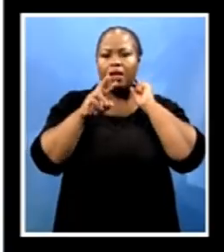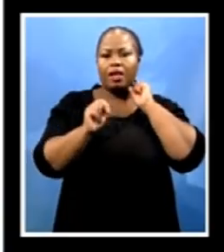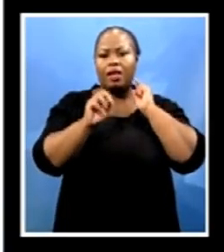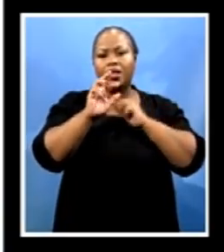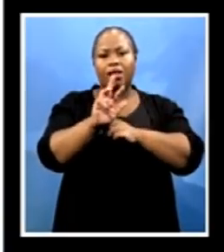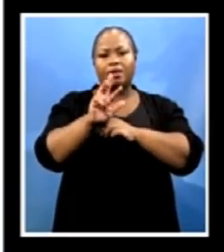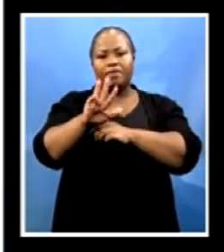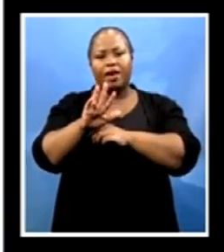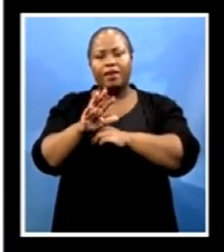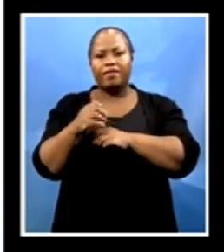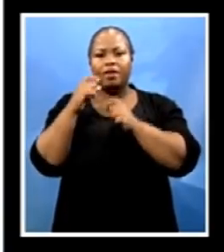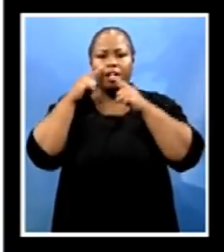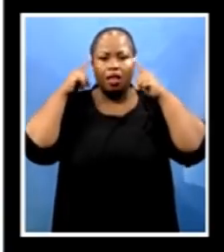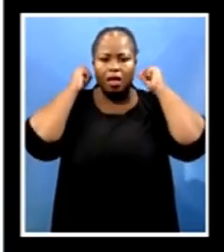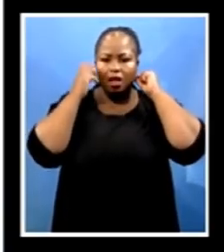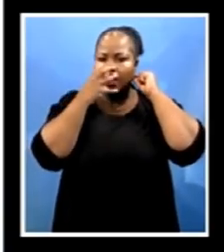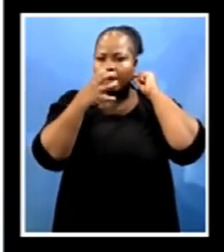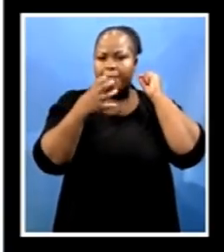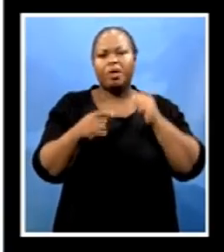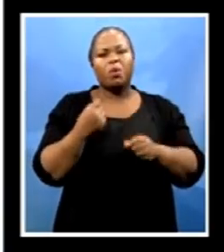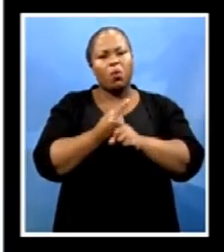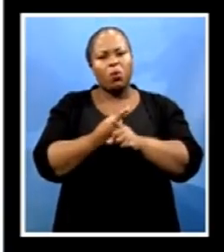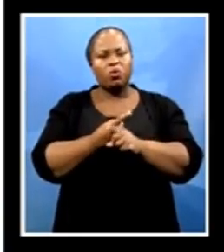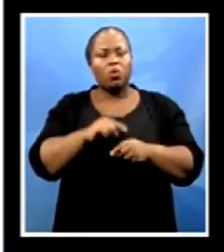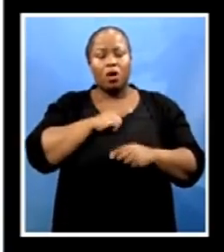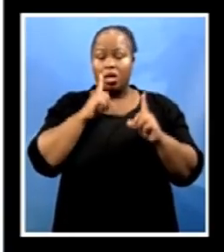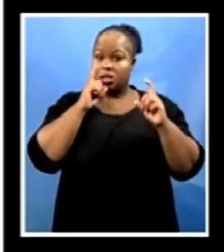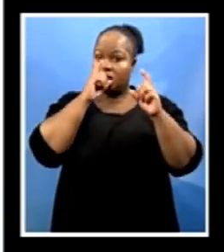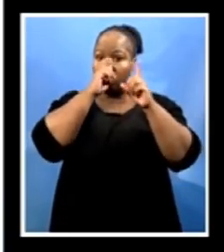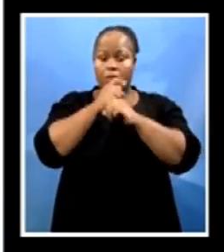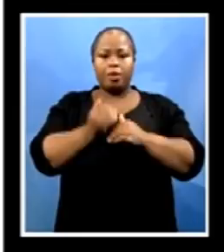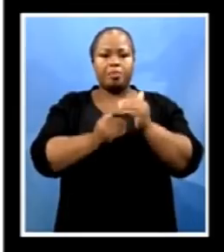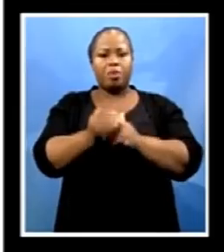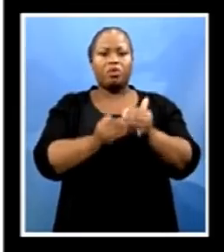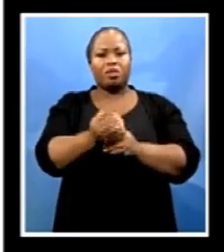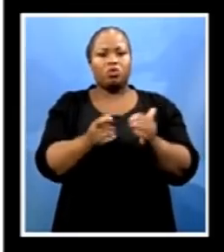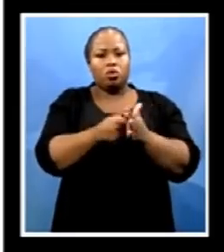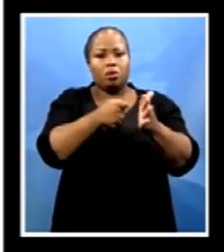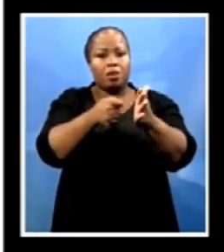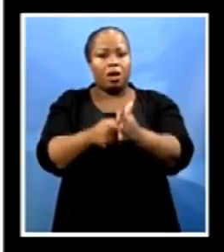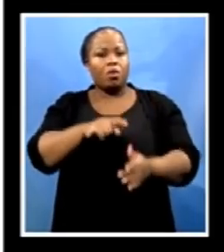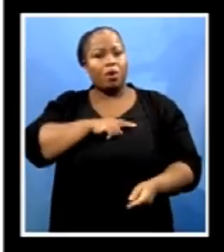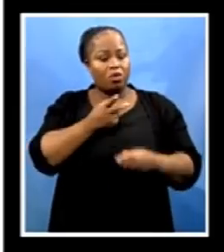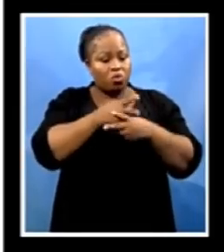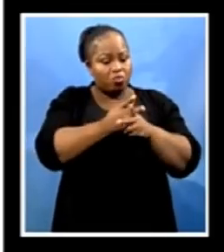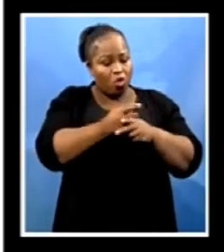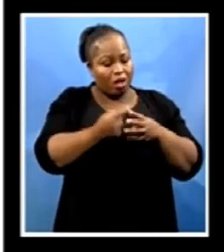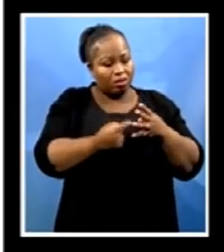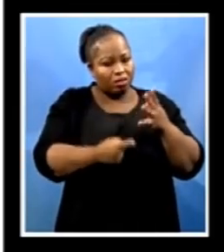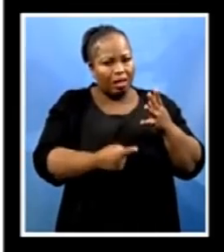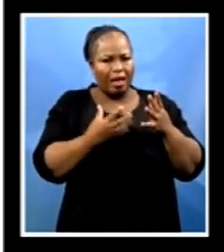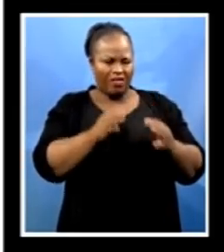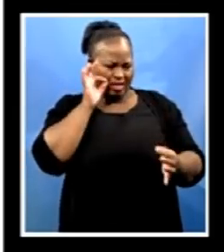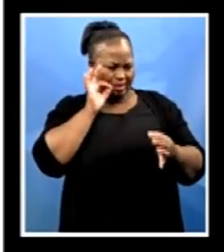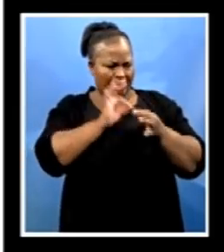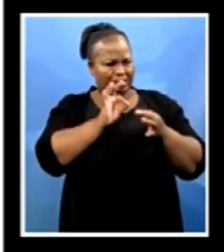very complex process. Firstly, these products have detailed technical specifications. You need different